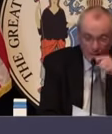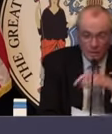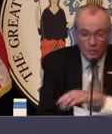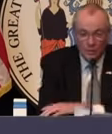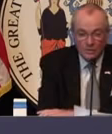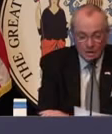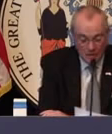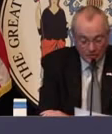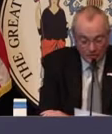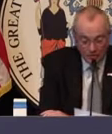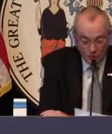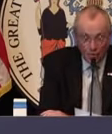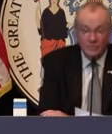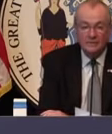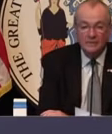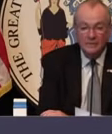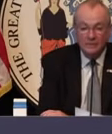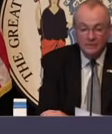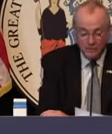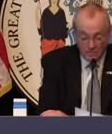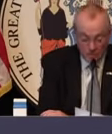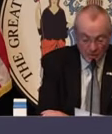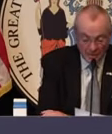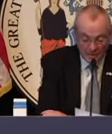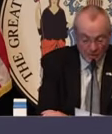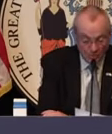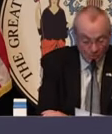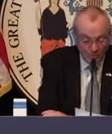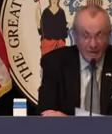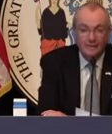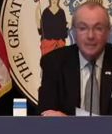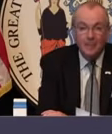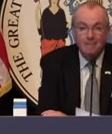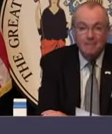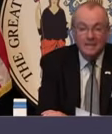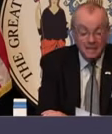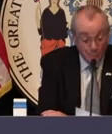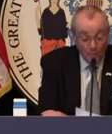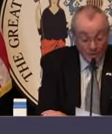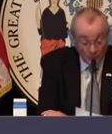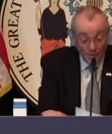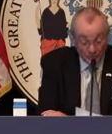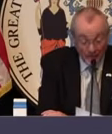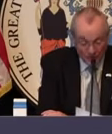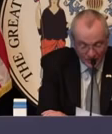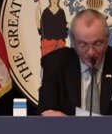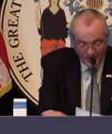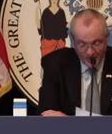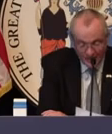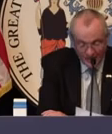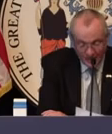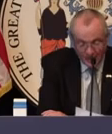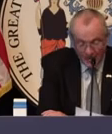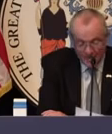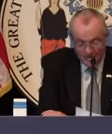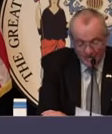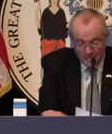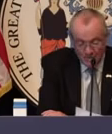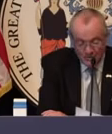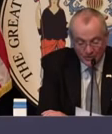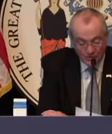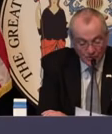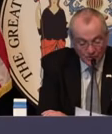Carolyn Wilcox Coleman from Ewing in Mercer County. Born in Wisconsin, her